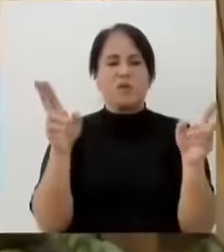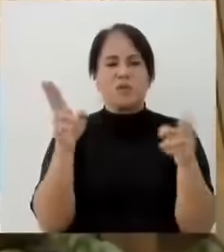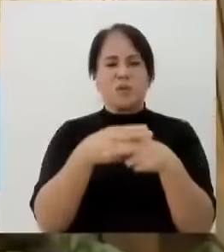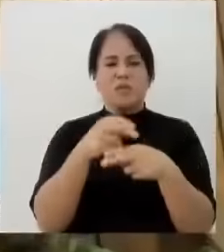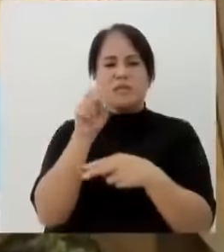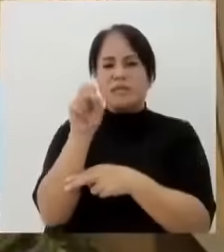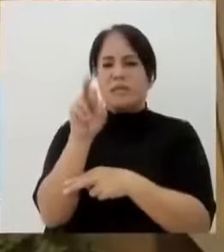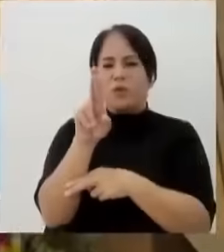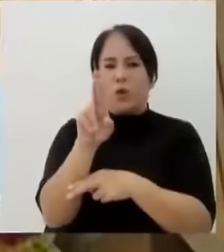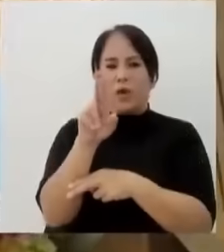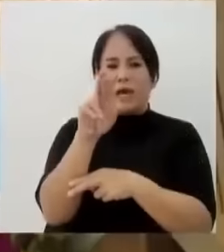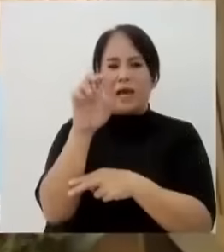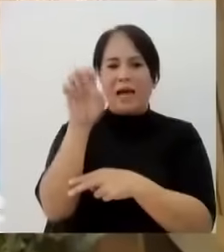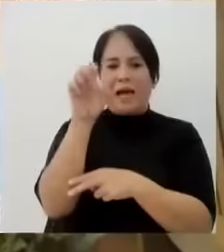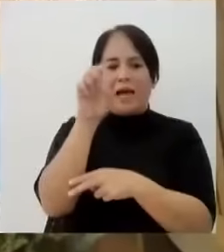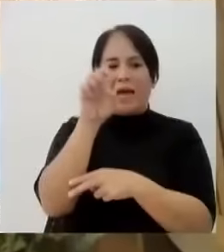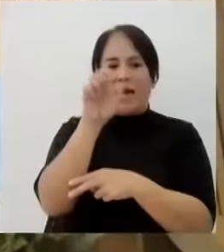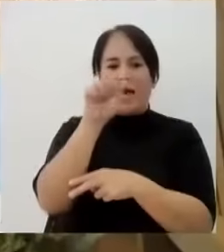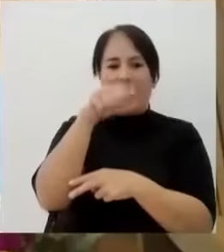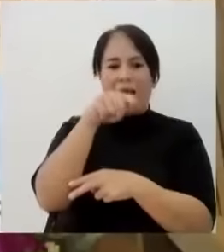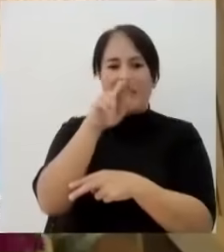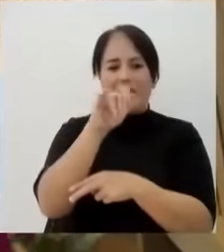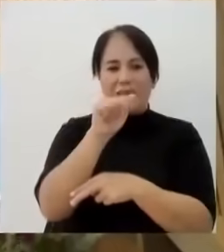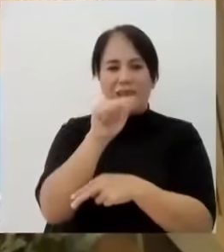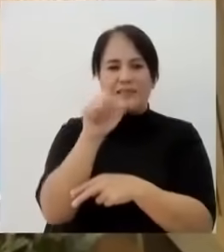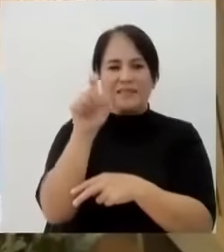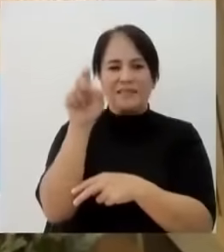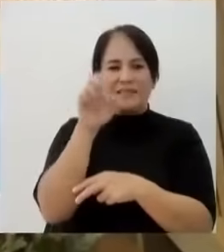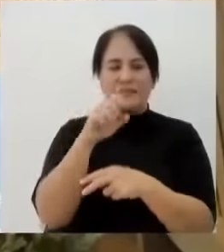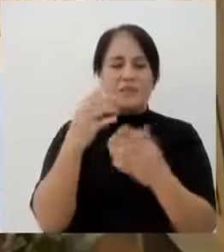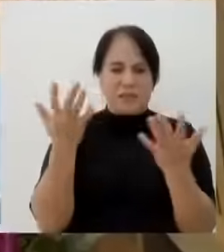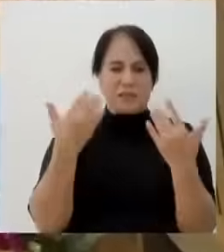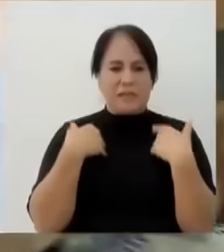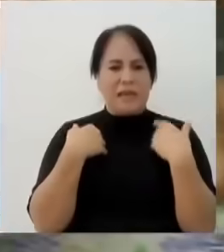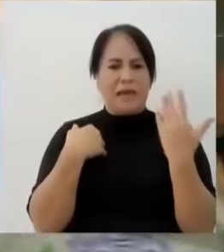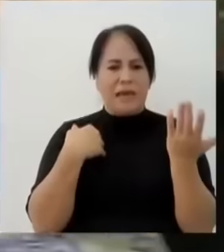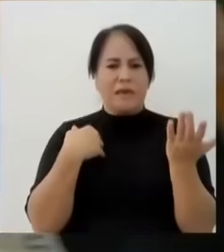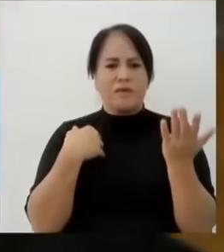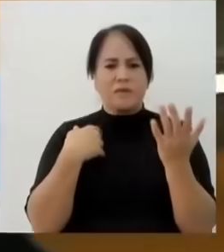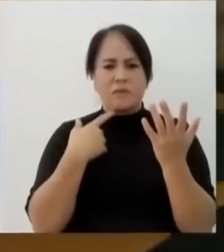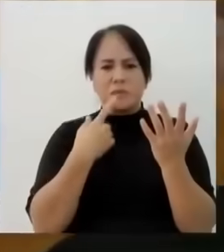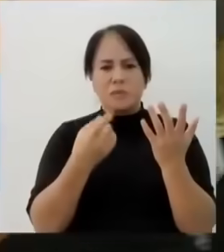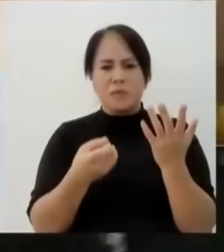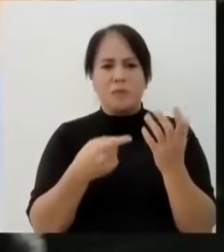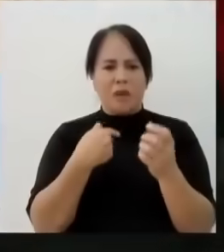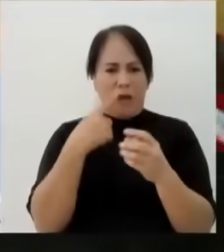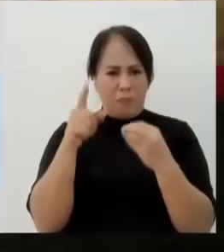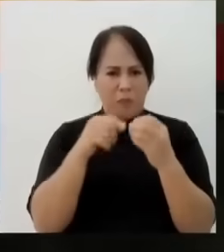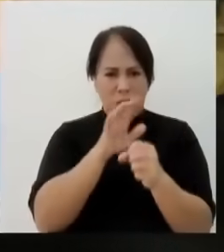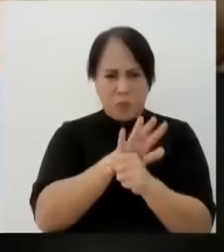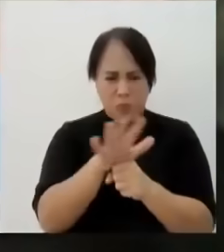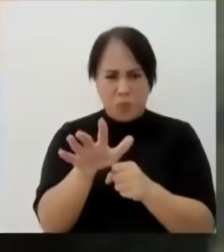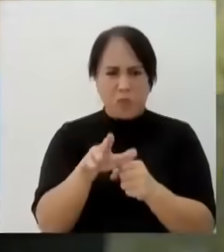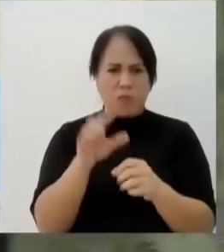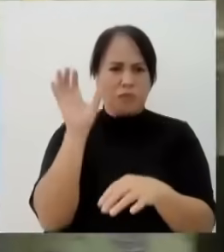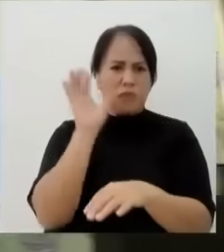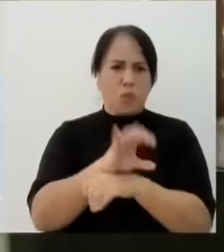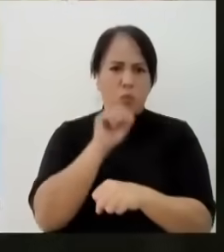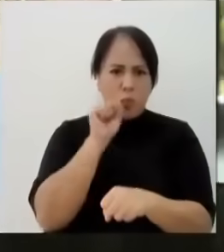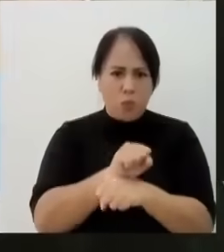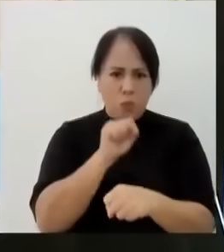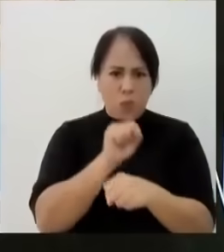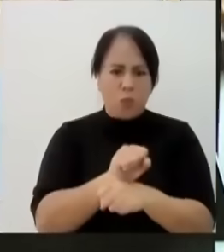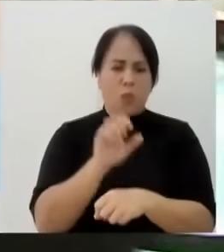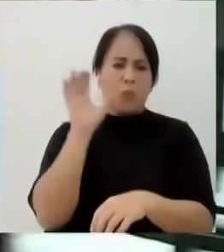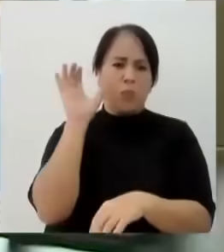Aguila. And basically, he was denying all the allegations of rape, forced labor, forced